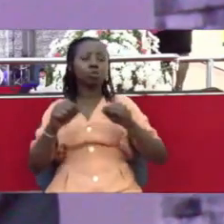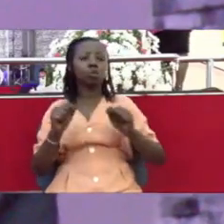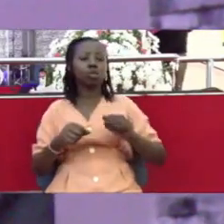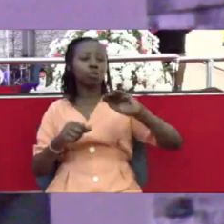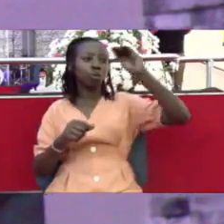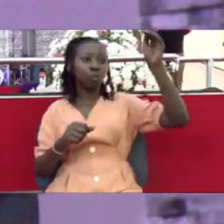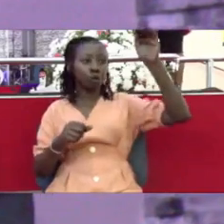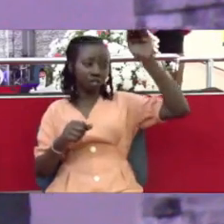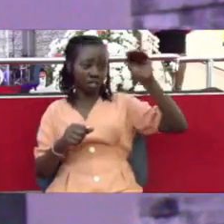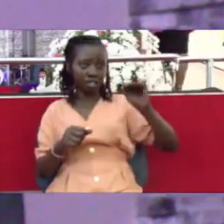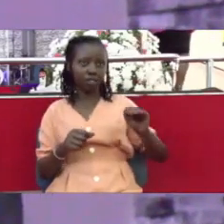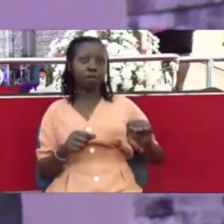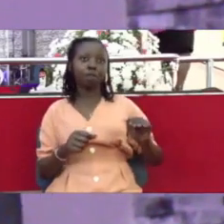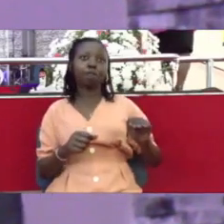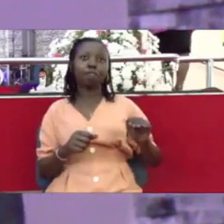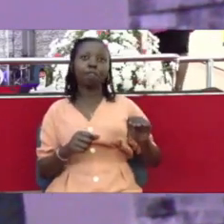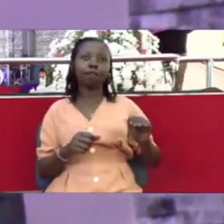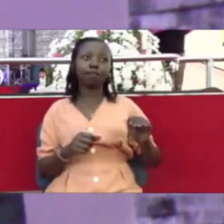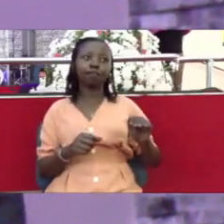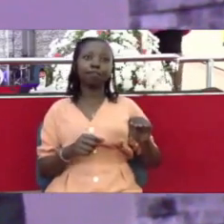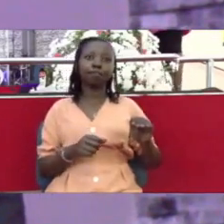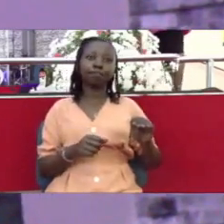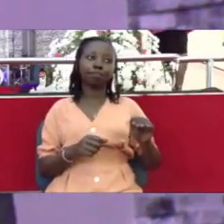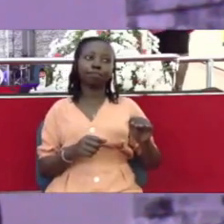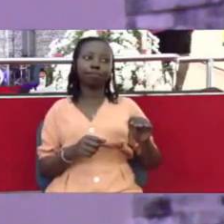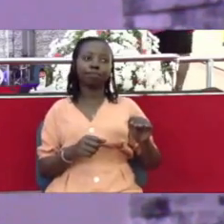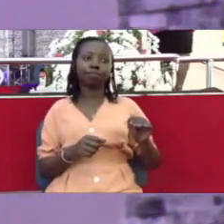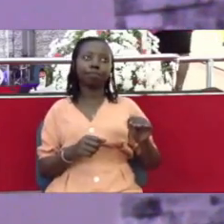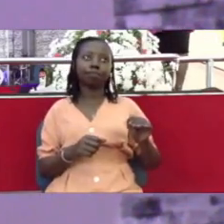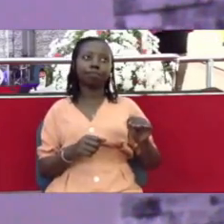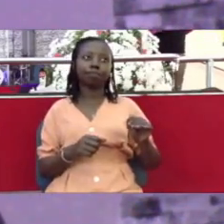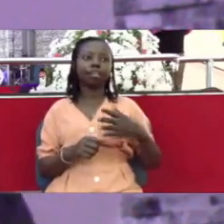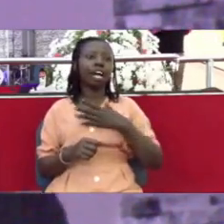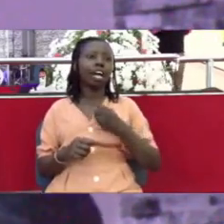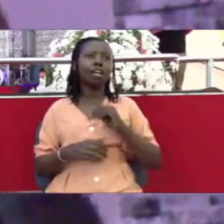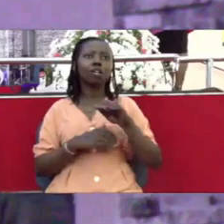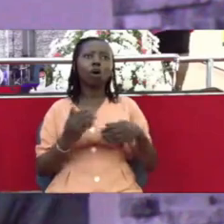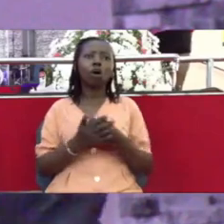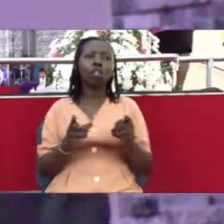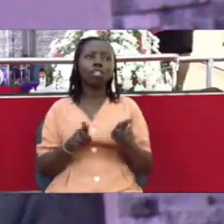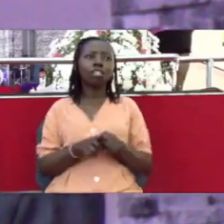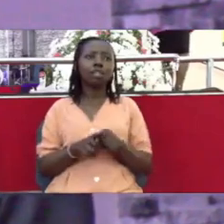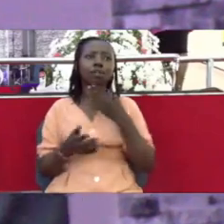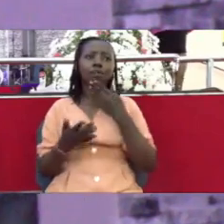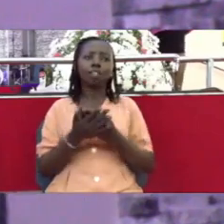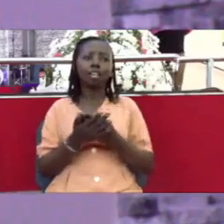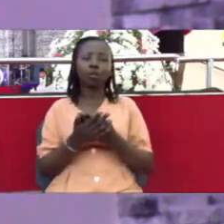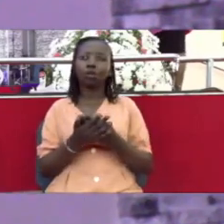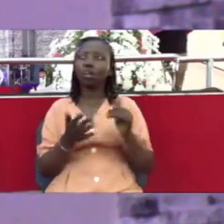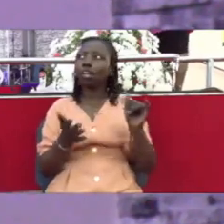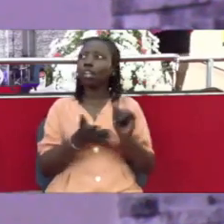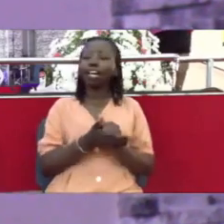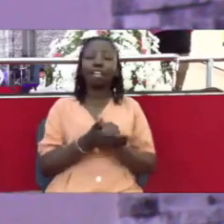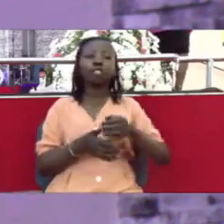ya kutufanya tukaweze kukua vyombo vya kuweza kudidimiza. And we appreciated that he is the potter and we are the clay. Ya kwamba